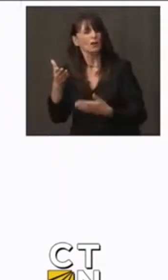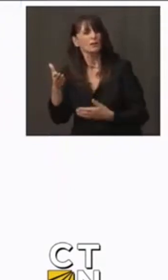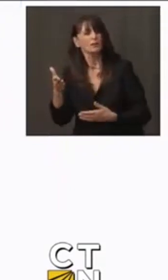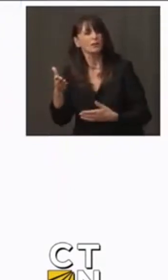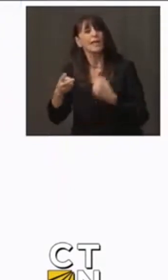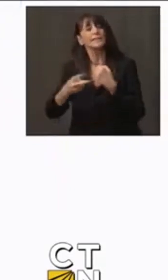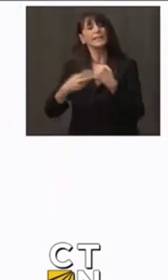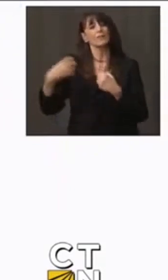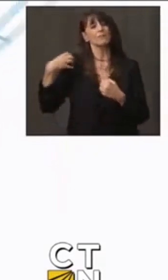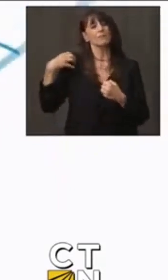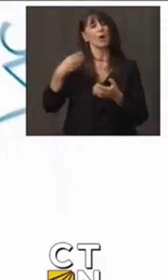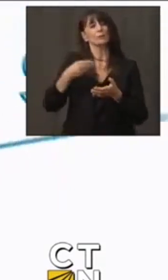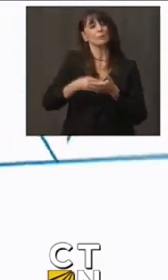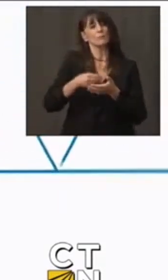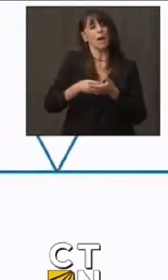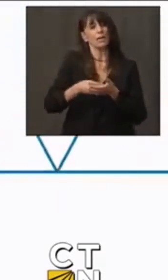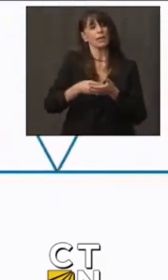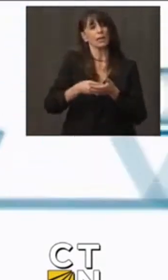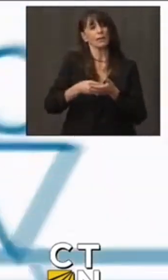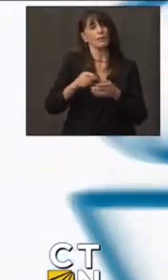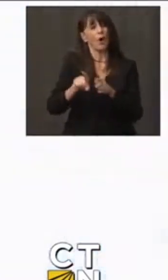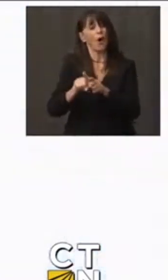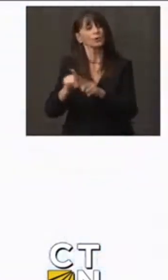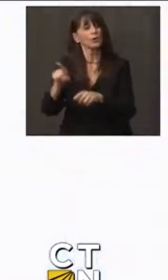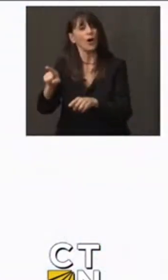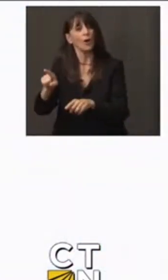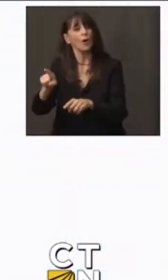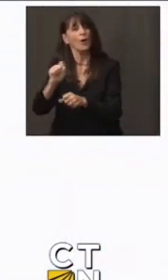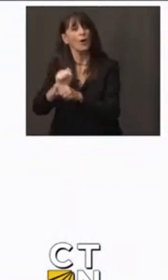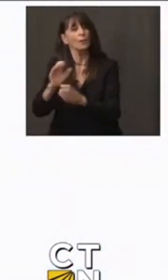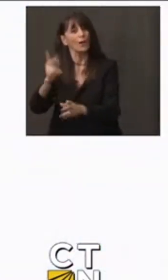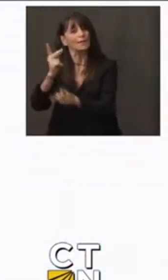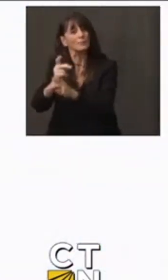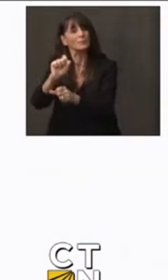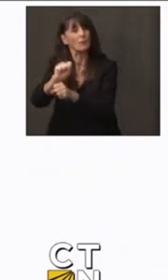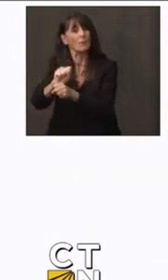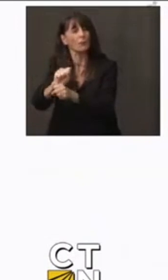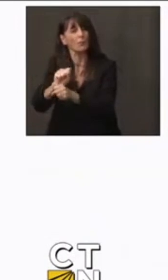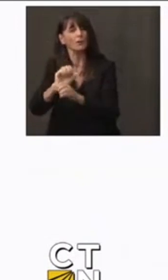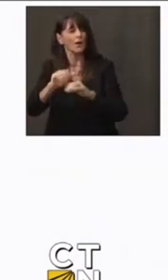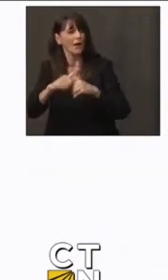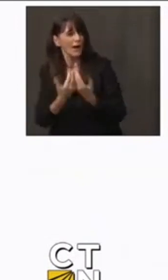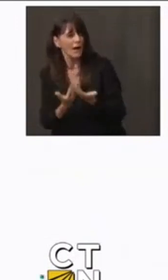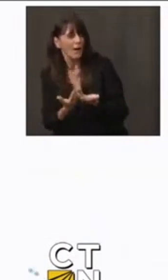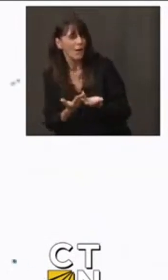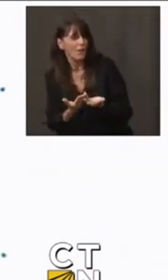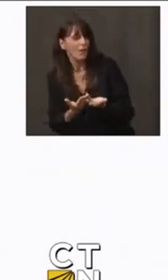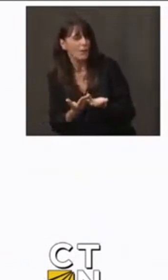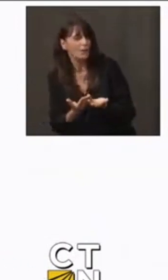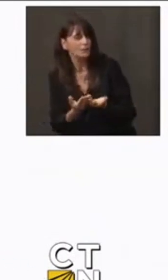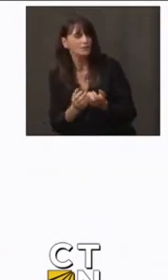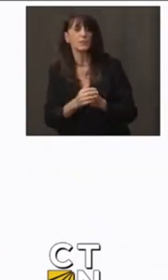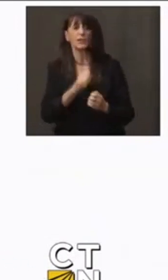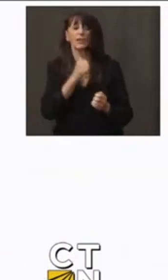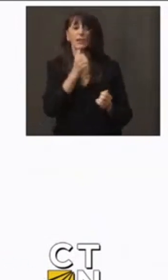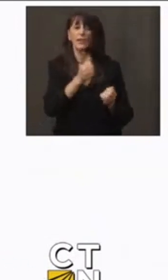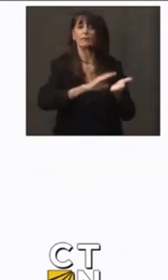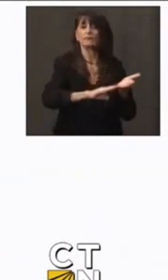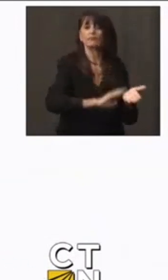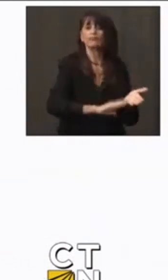money and employees jobs. Here's how it works. Instead of cutting jobs, you cut